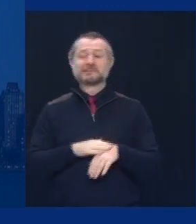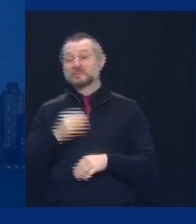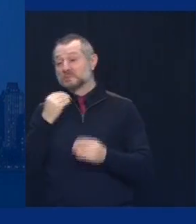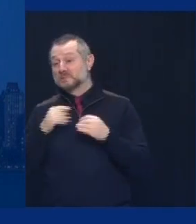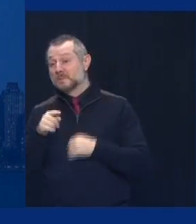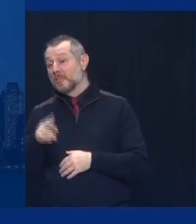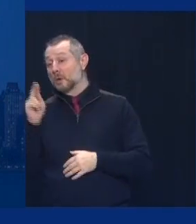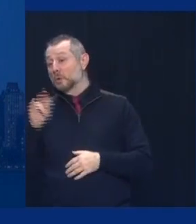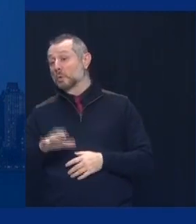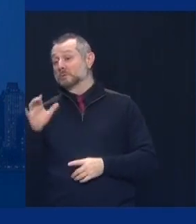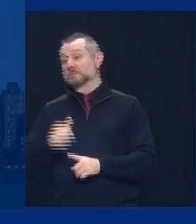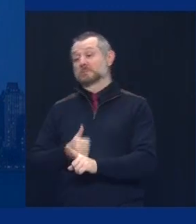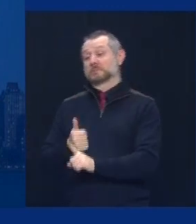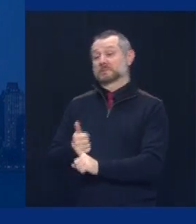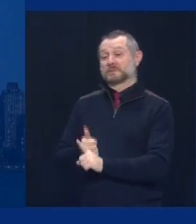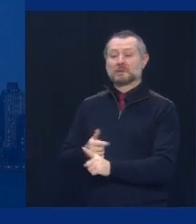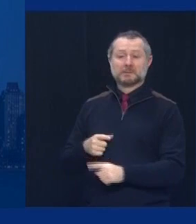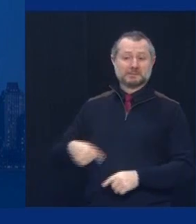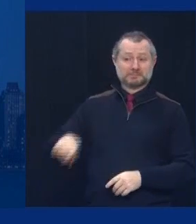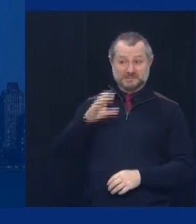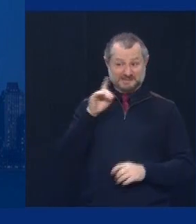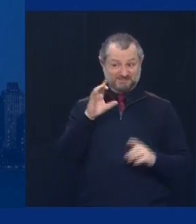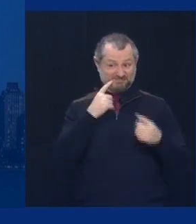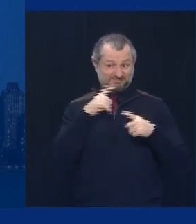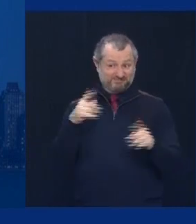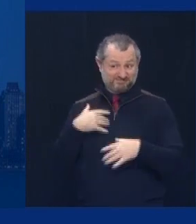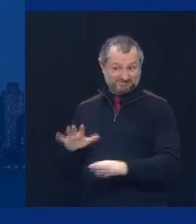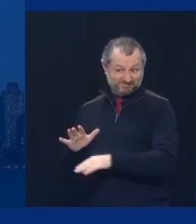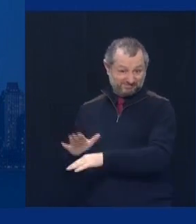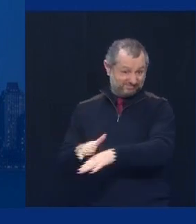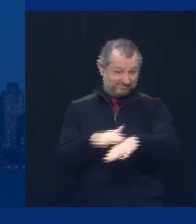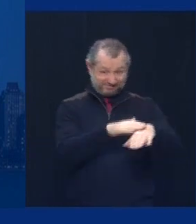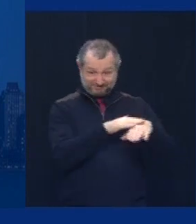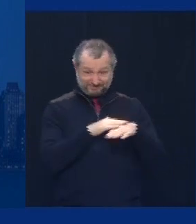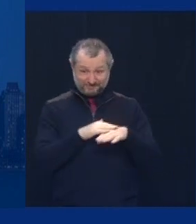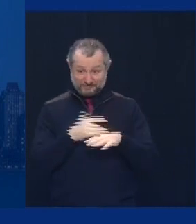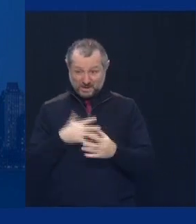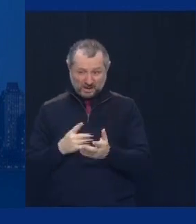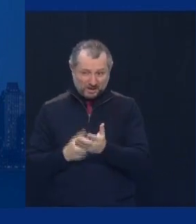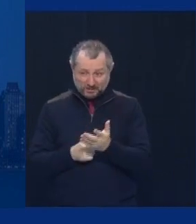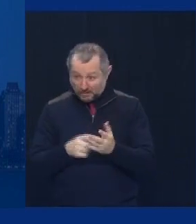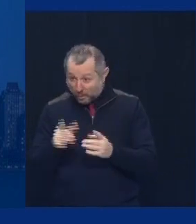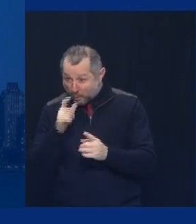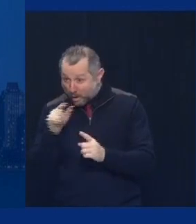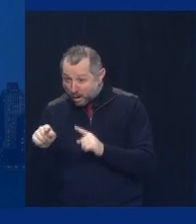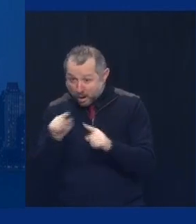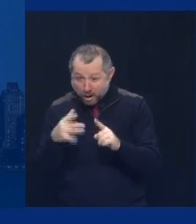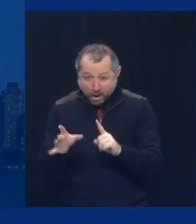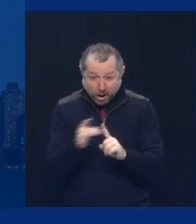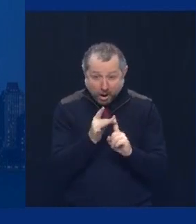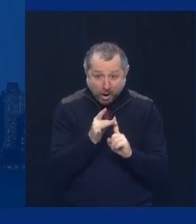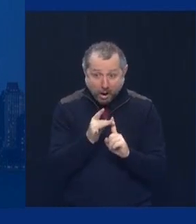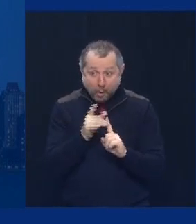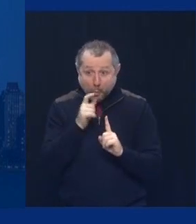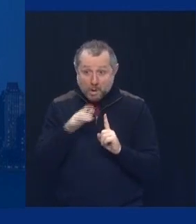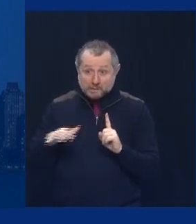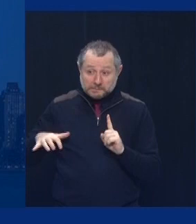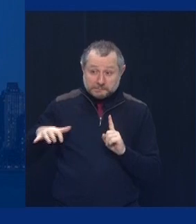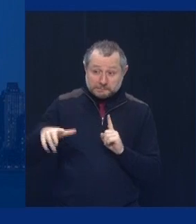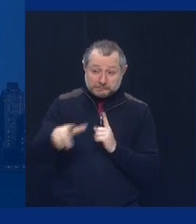indoor dining together with the rate of transmission and the density and the crowding, that is a bad situation.